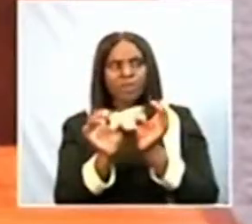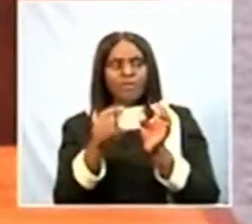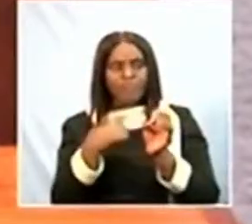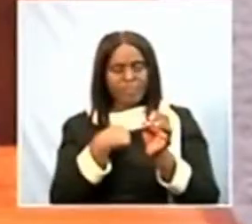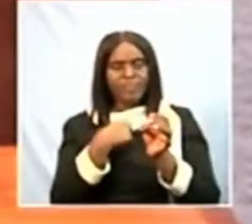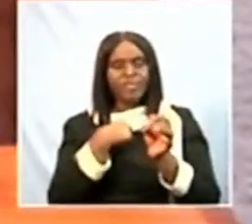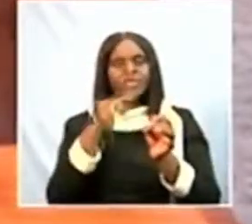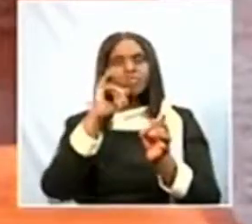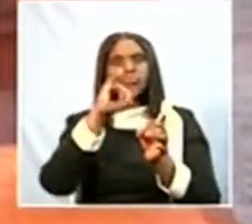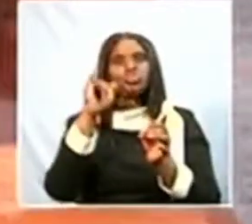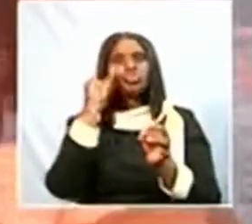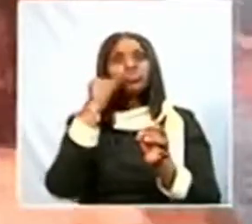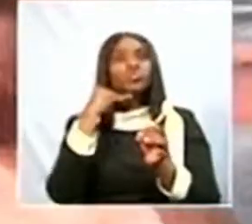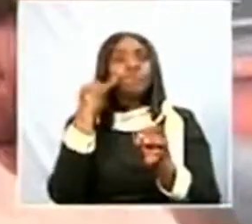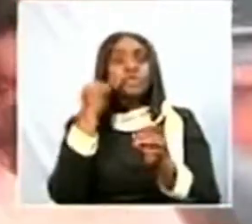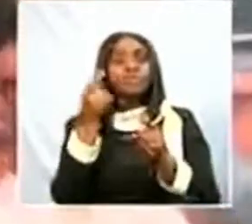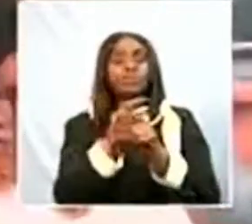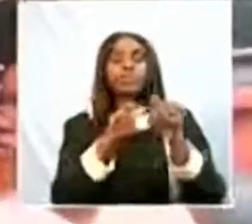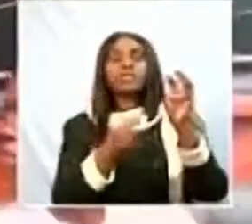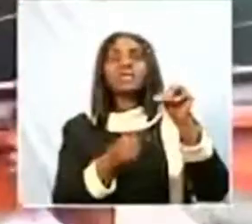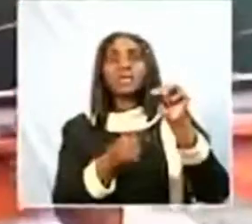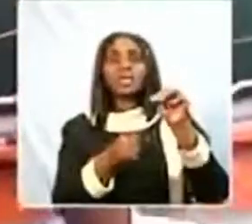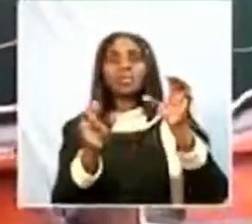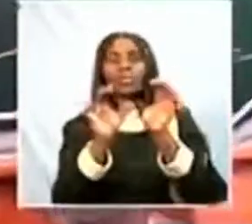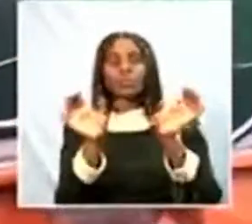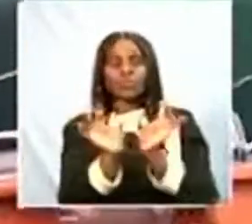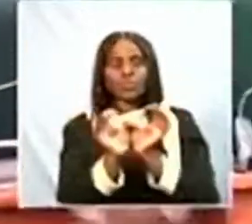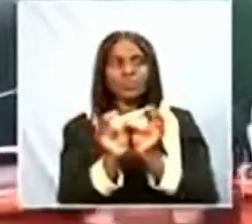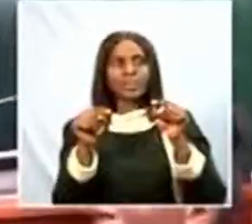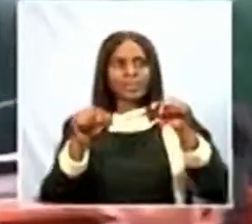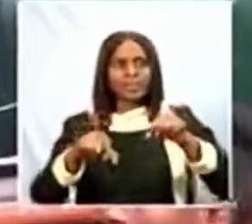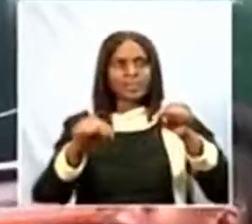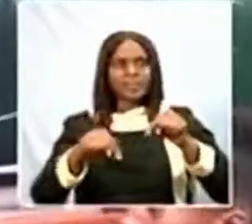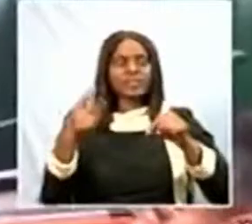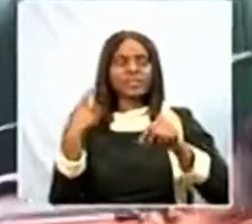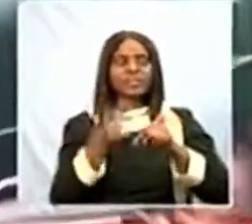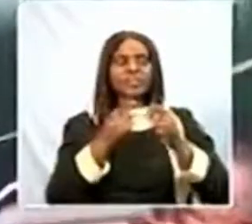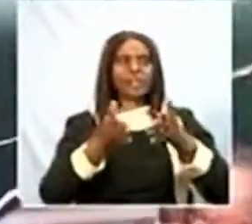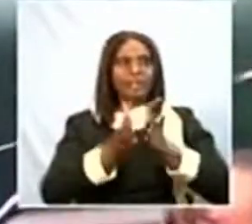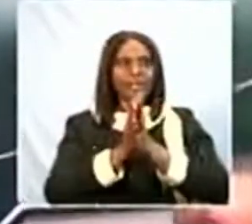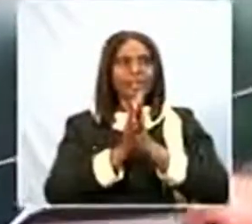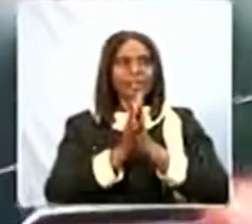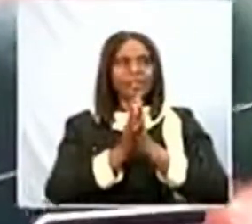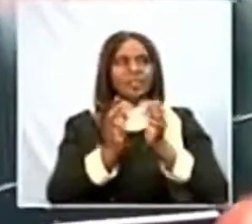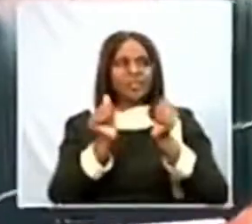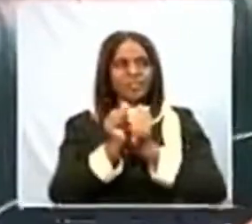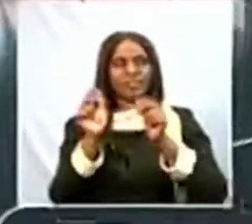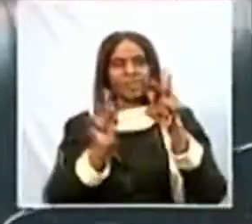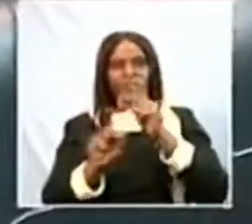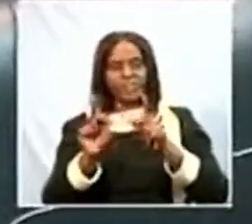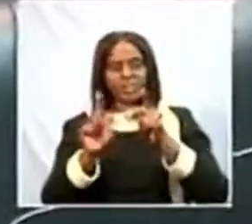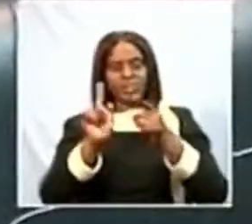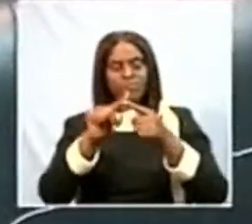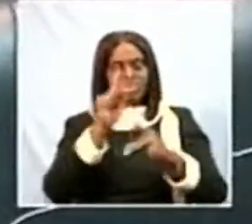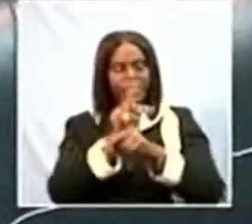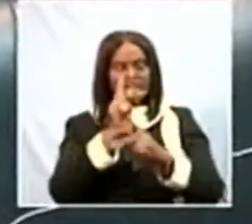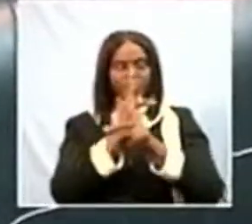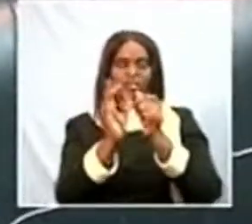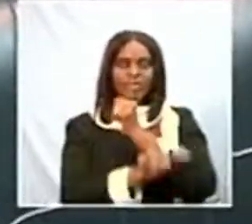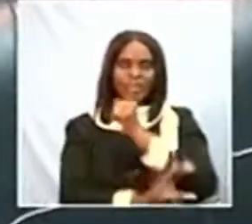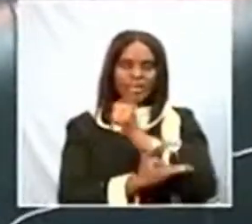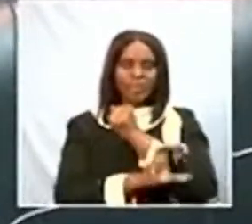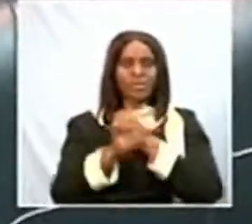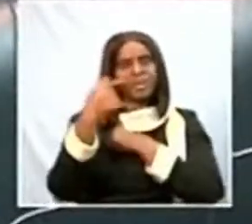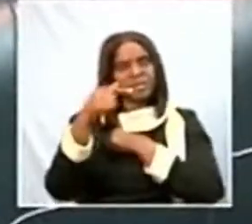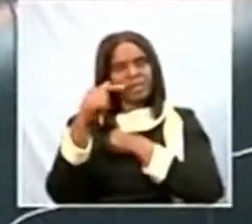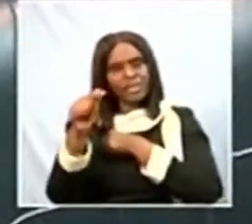Juliet Kangwa from Matero constituency. Madam Speaker, this House believes that urges the government and the general public to keep our country green,